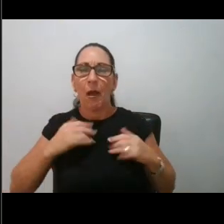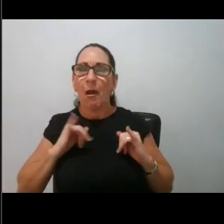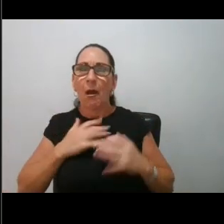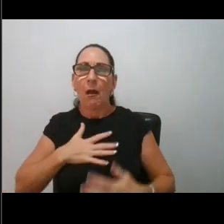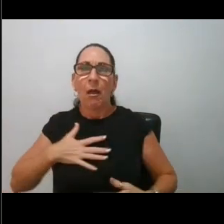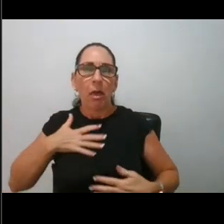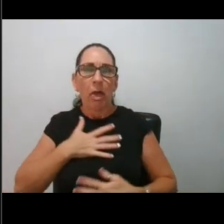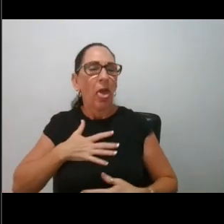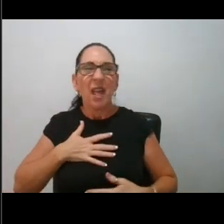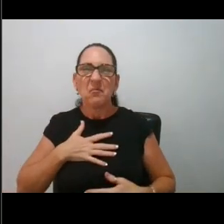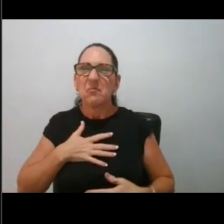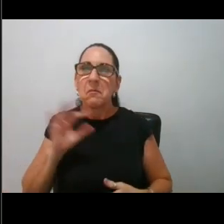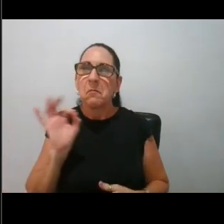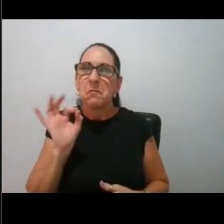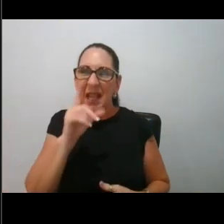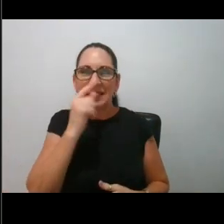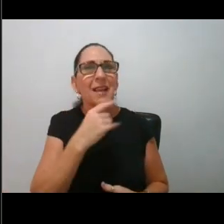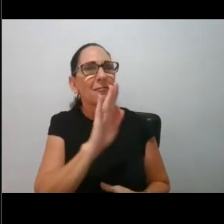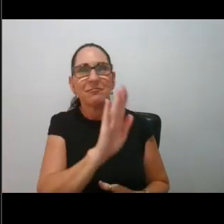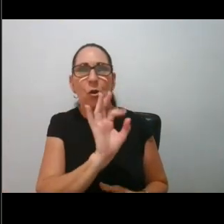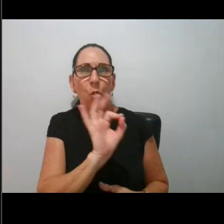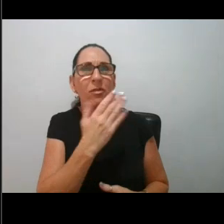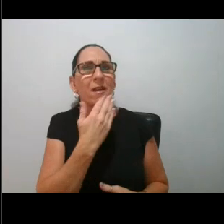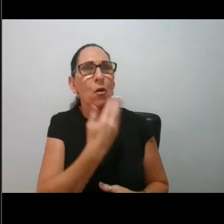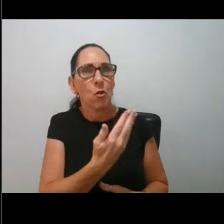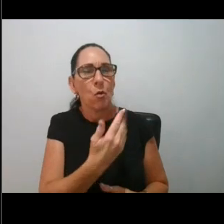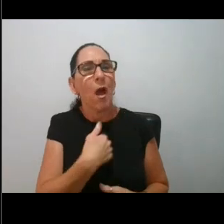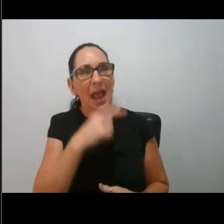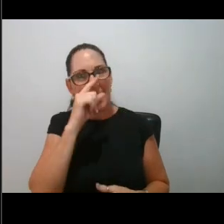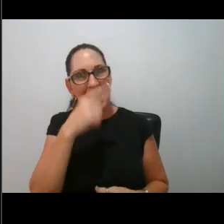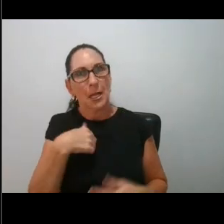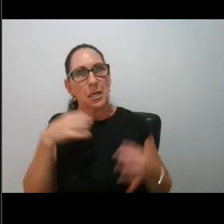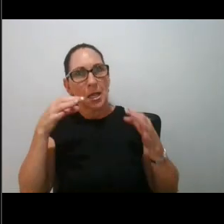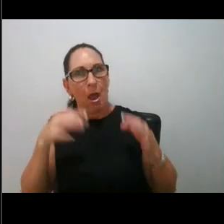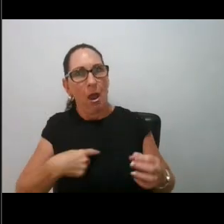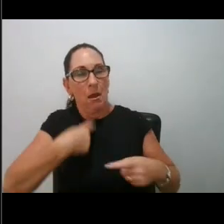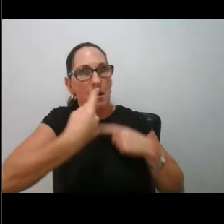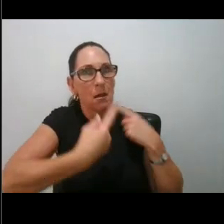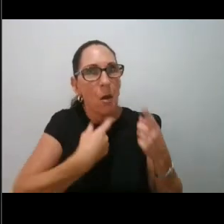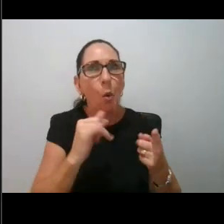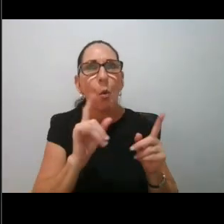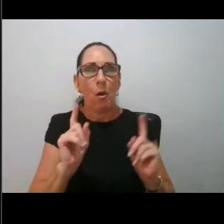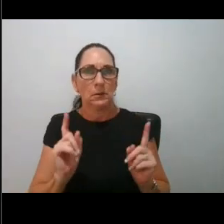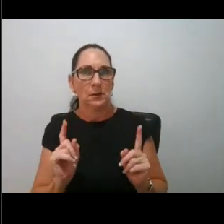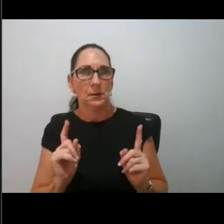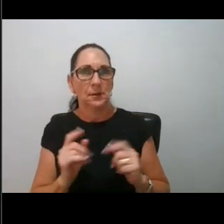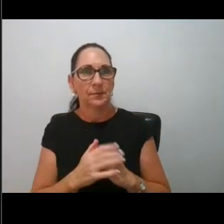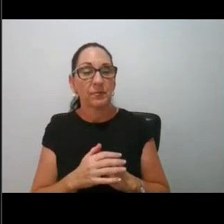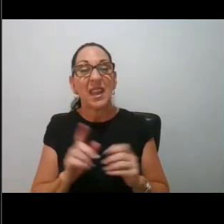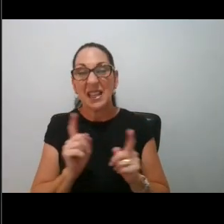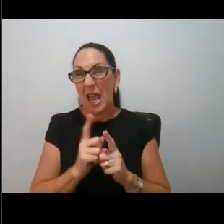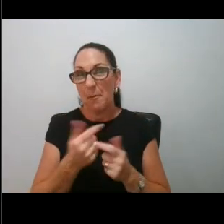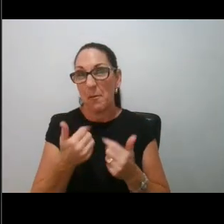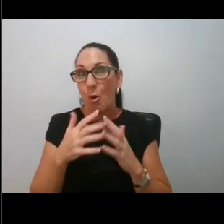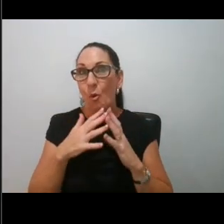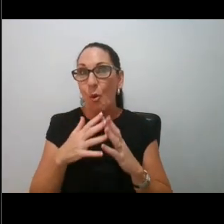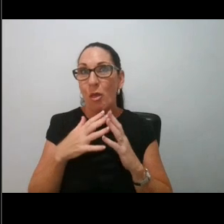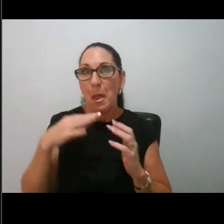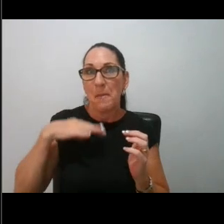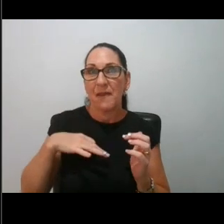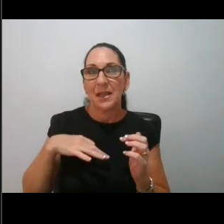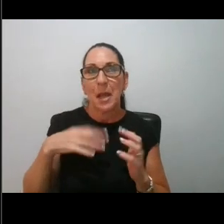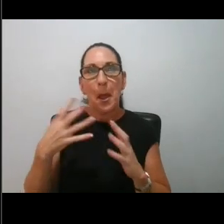what is discussed and what isn't discussed. It's also a real benefit is obviously that it's about holding the person